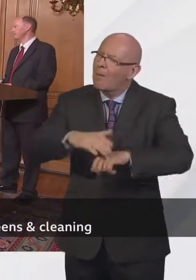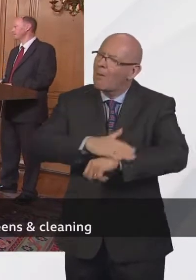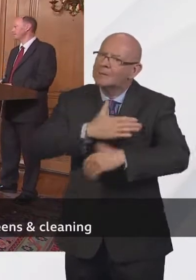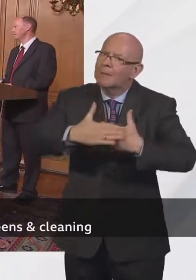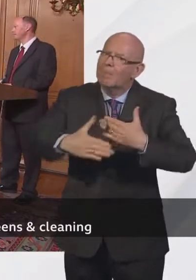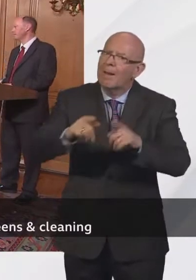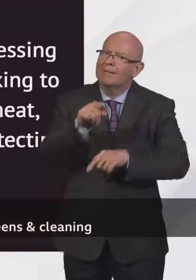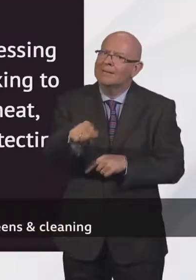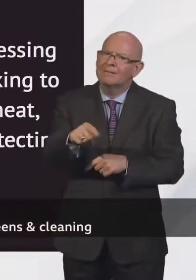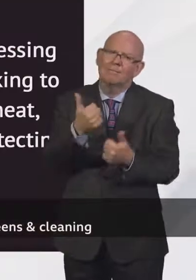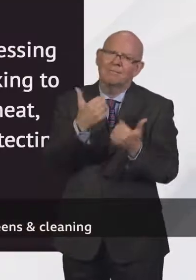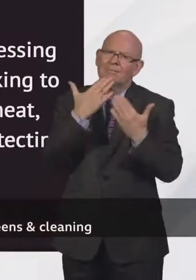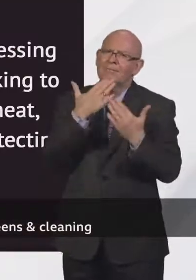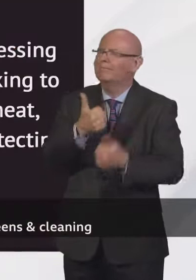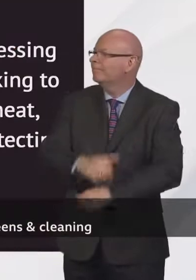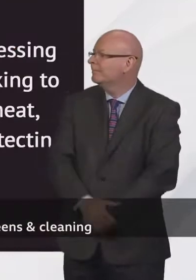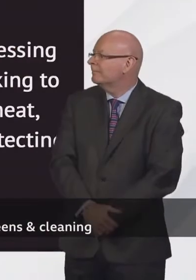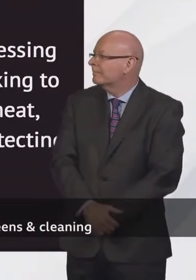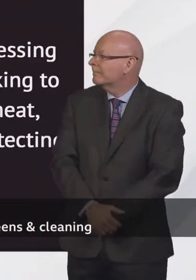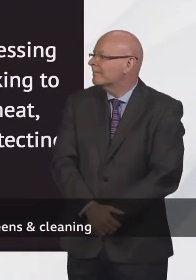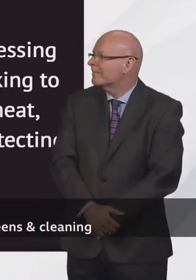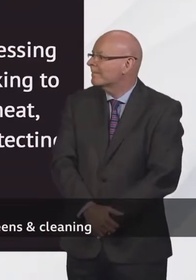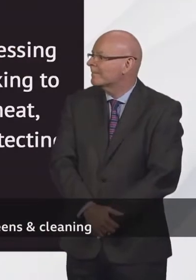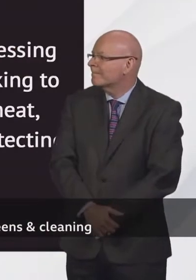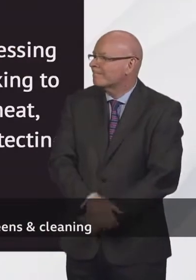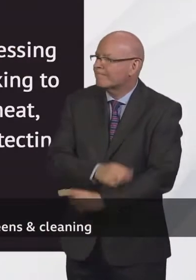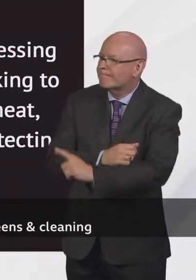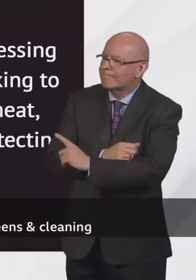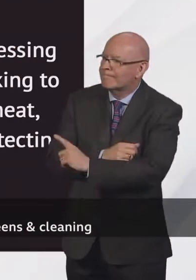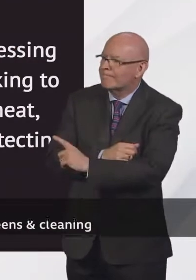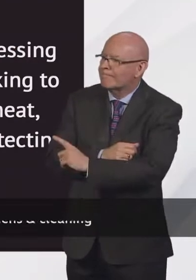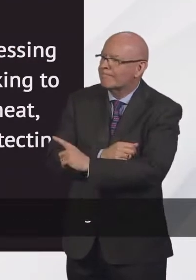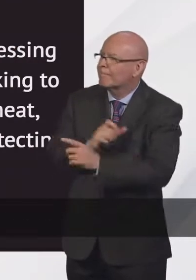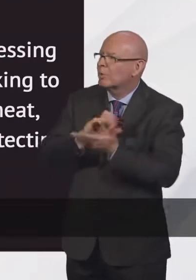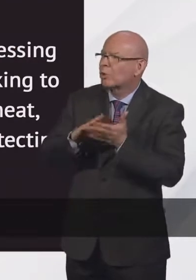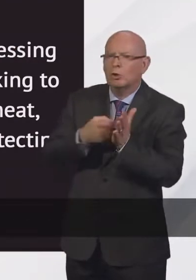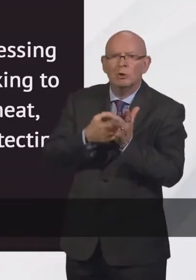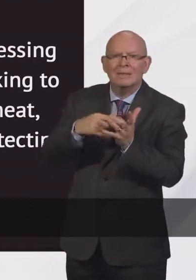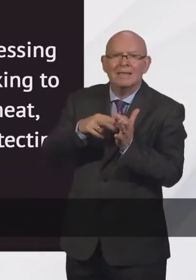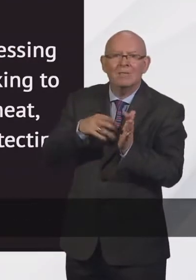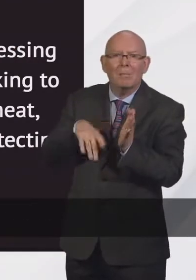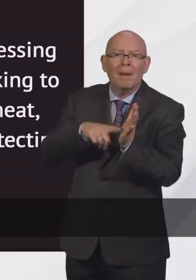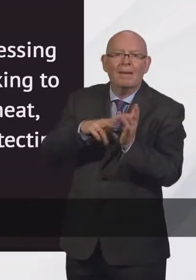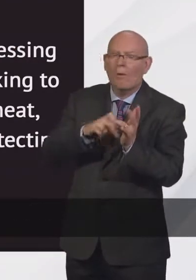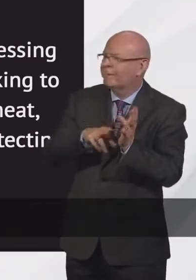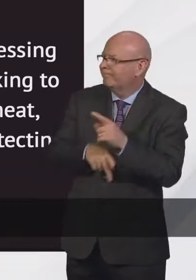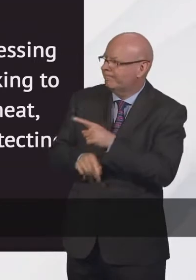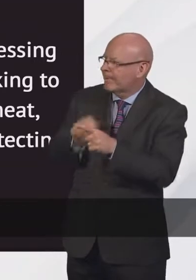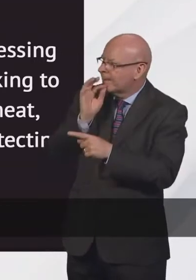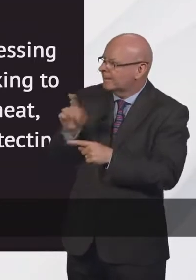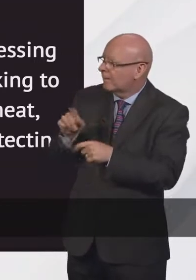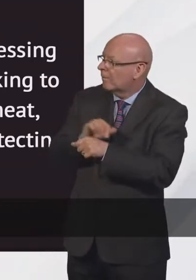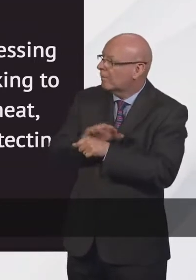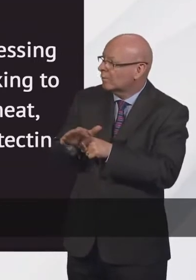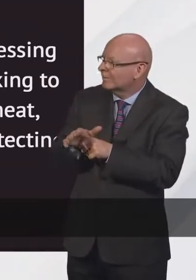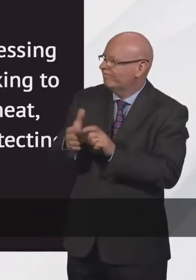asks, coronavirus has been found in meat processing factories. What steps are public health taking to protect the public from contaminated meat, finding out